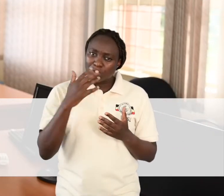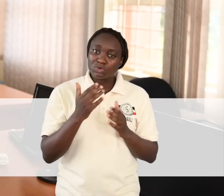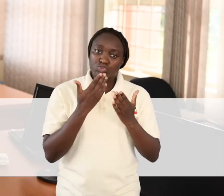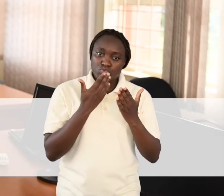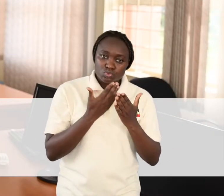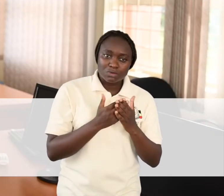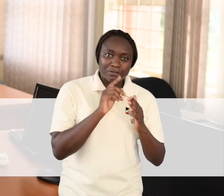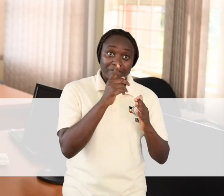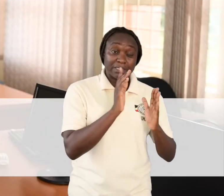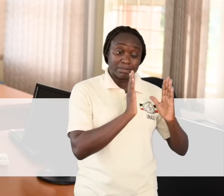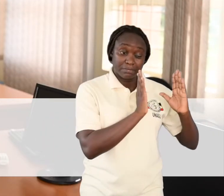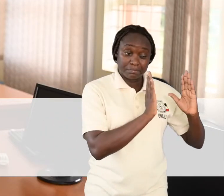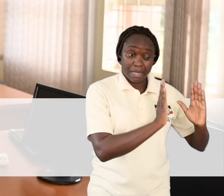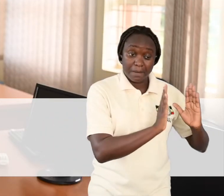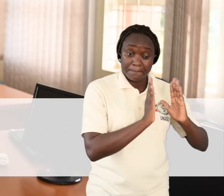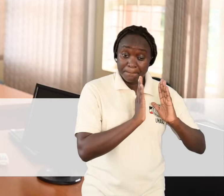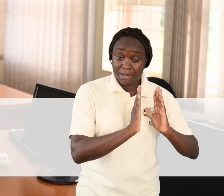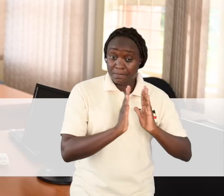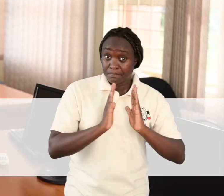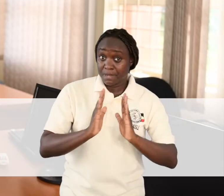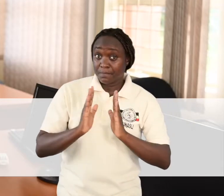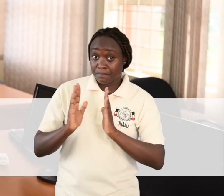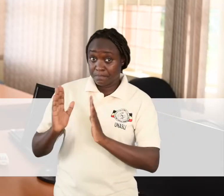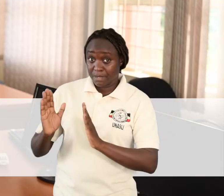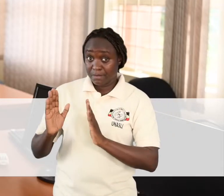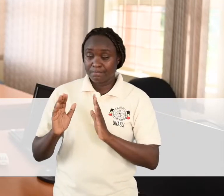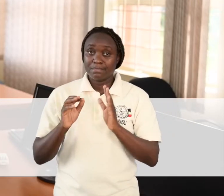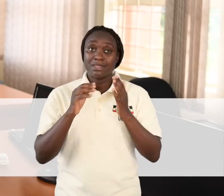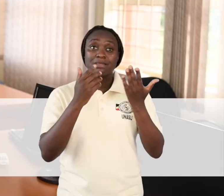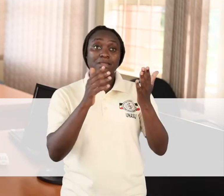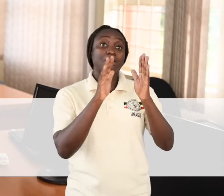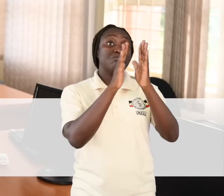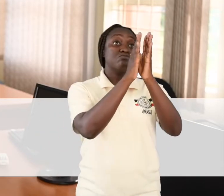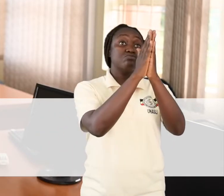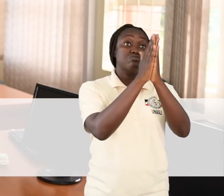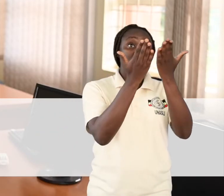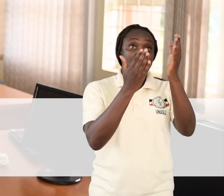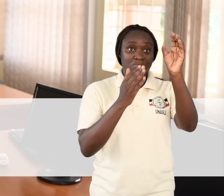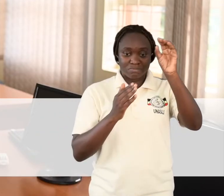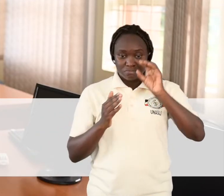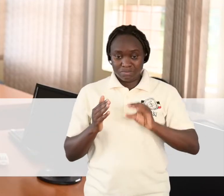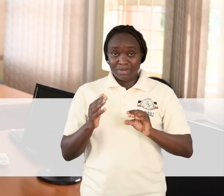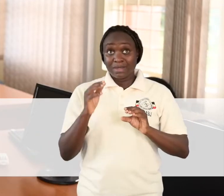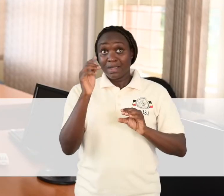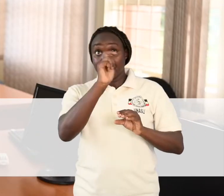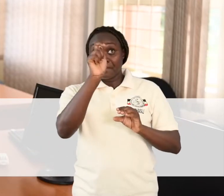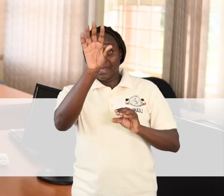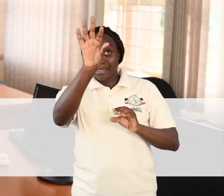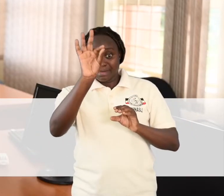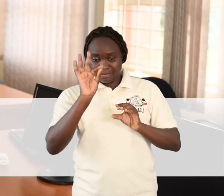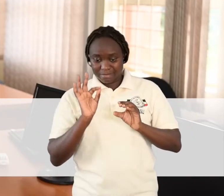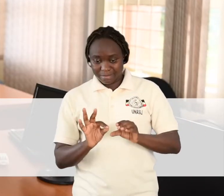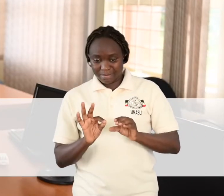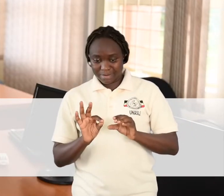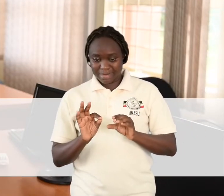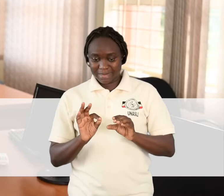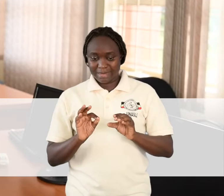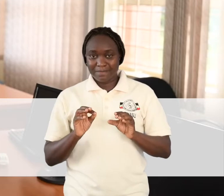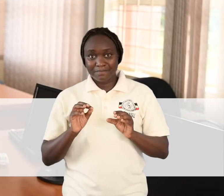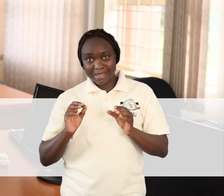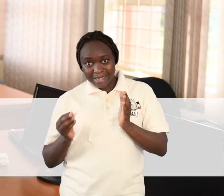systematically. So you bring the book, then the pen, meaning that that is your